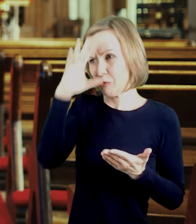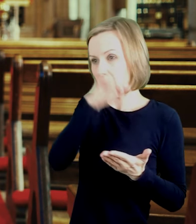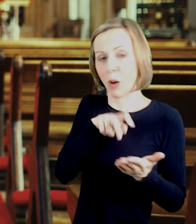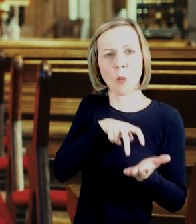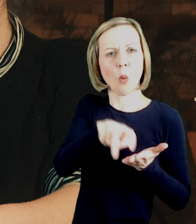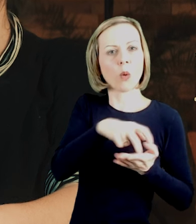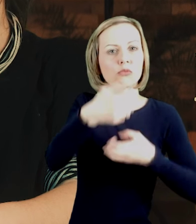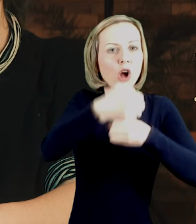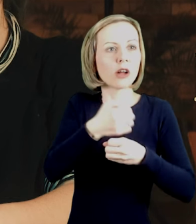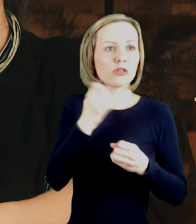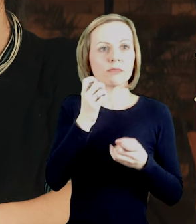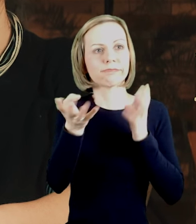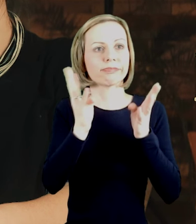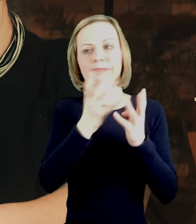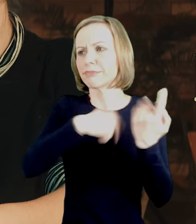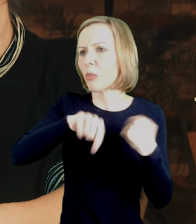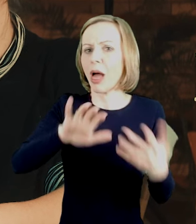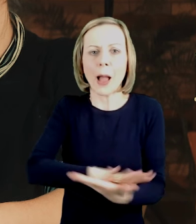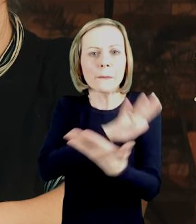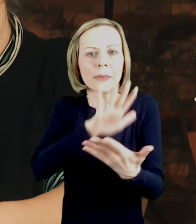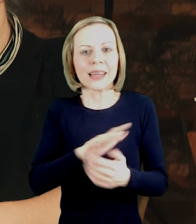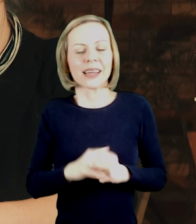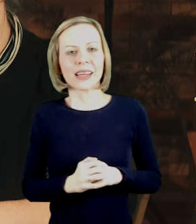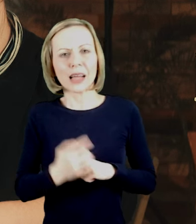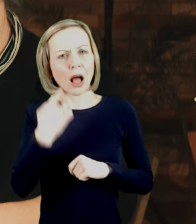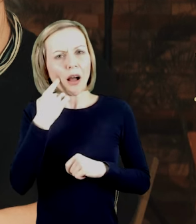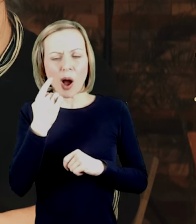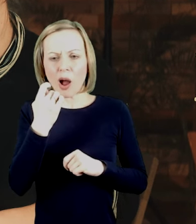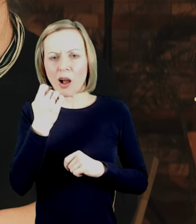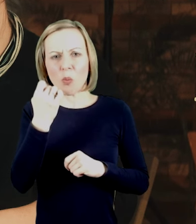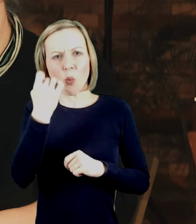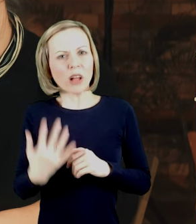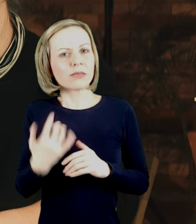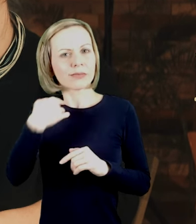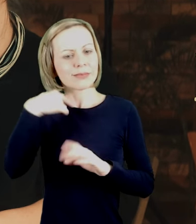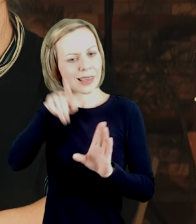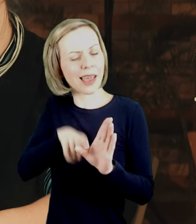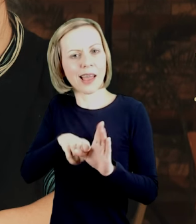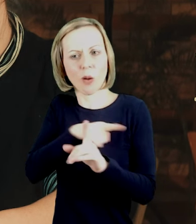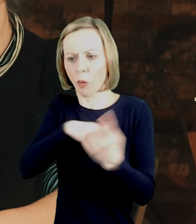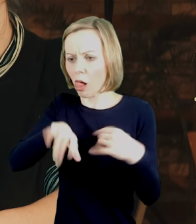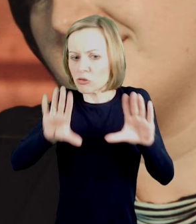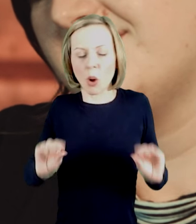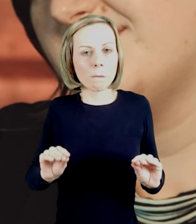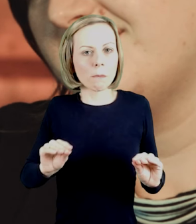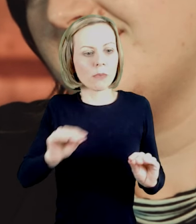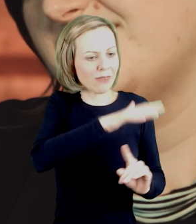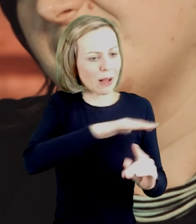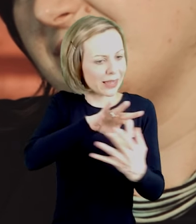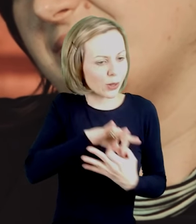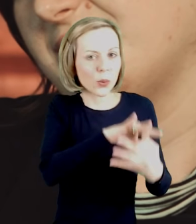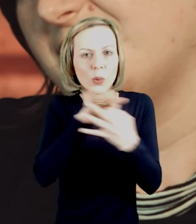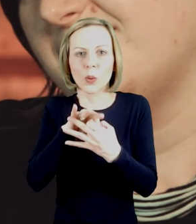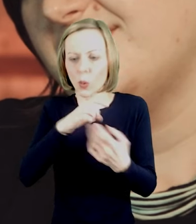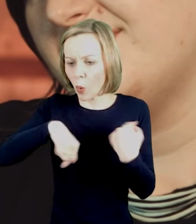and I loved that. Almost like the one and only time of year where almost everything stops. Everybody gathers with family. Everybody